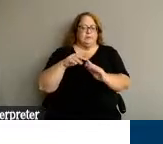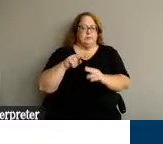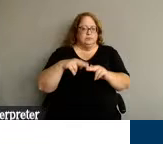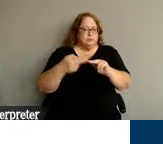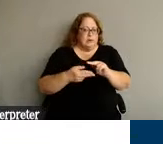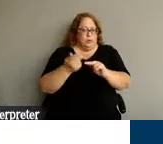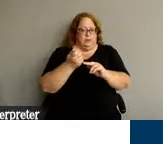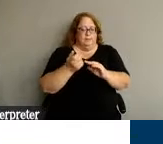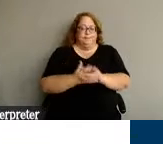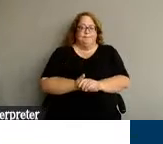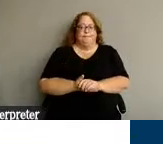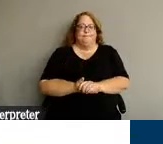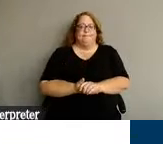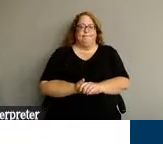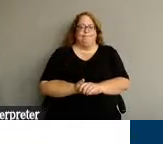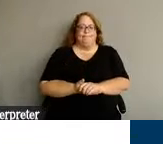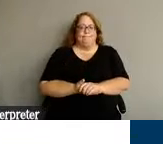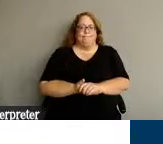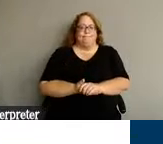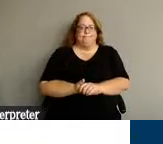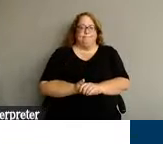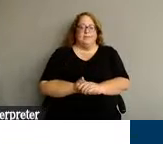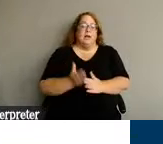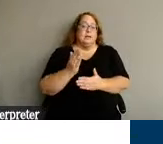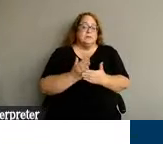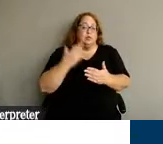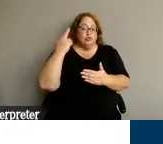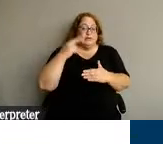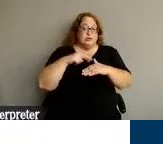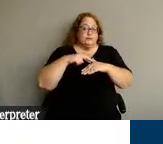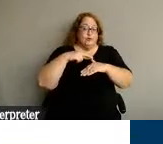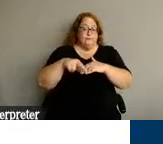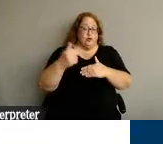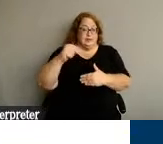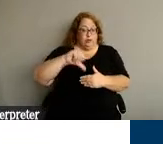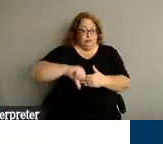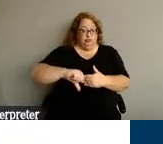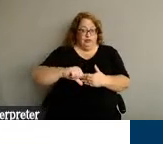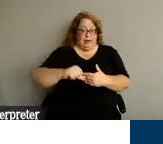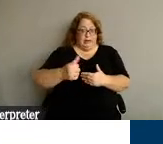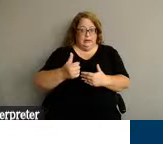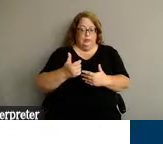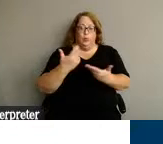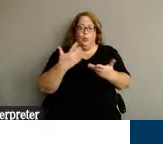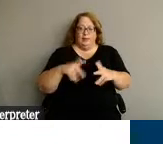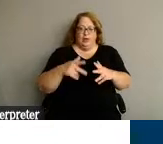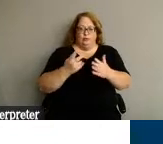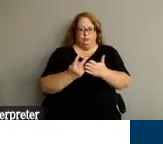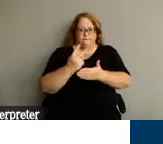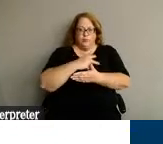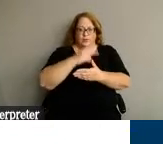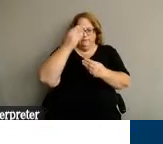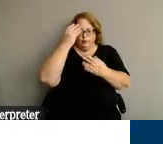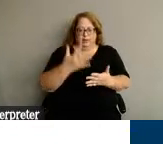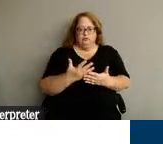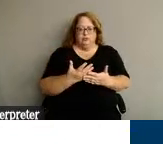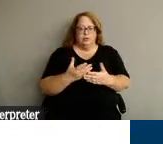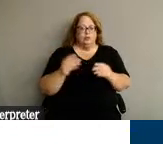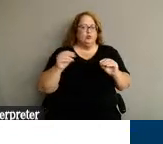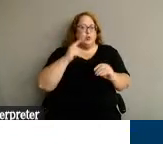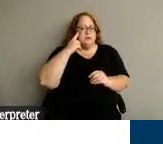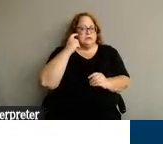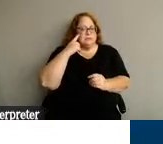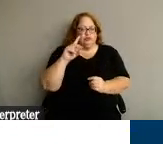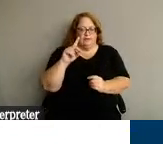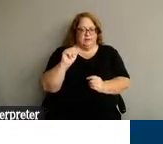Some of the reasons that we might have for the referrals that are rejected, these are ones where after review of the information, there is no suspicion